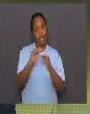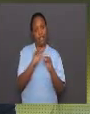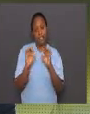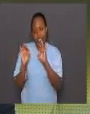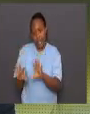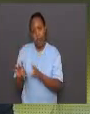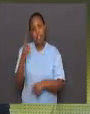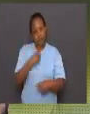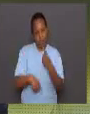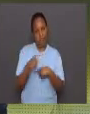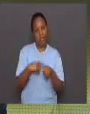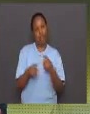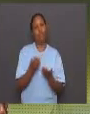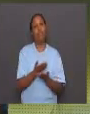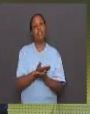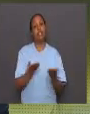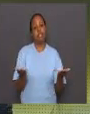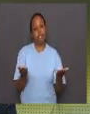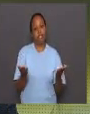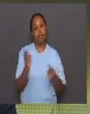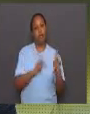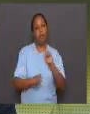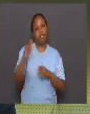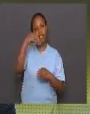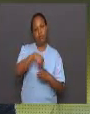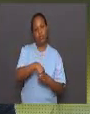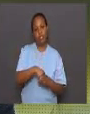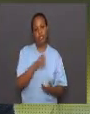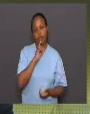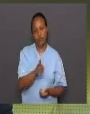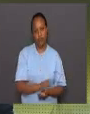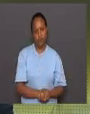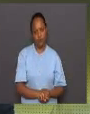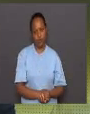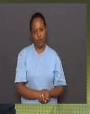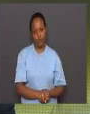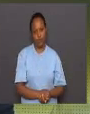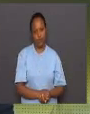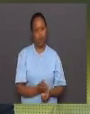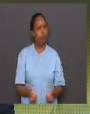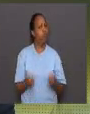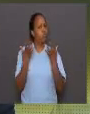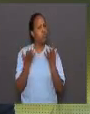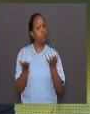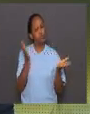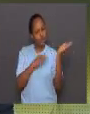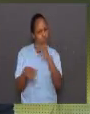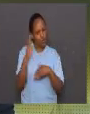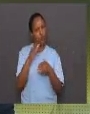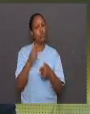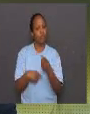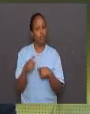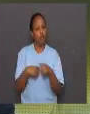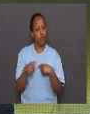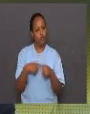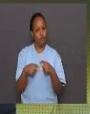rule of law is absent from society. A number of problems